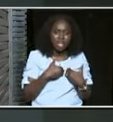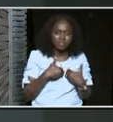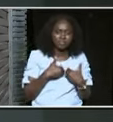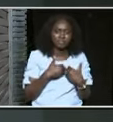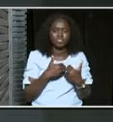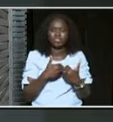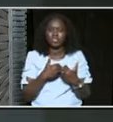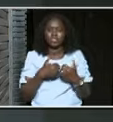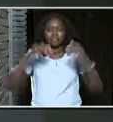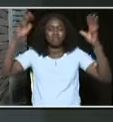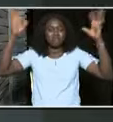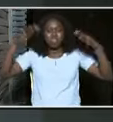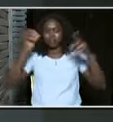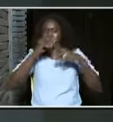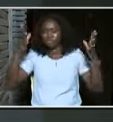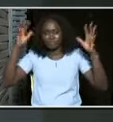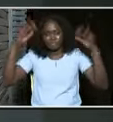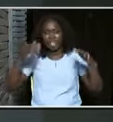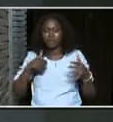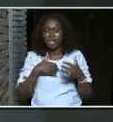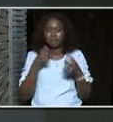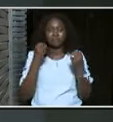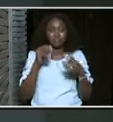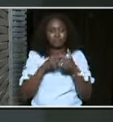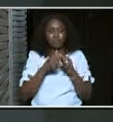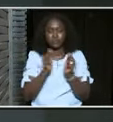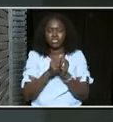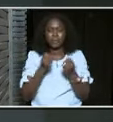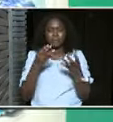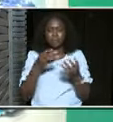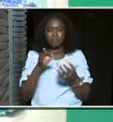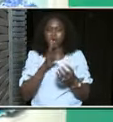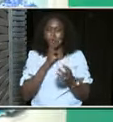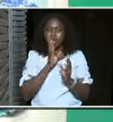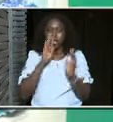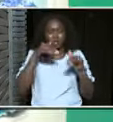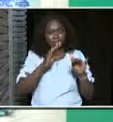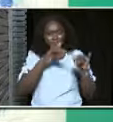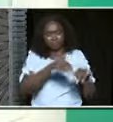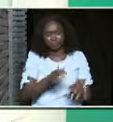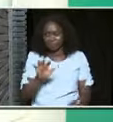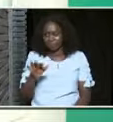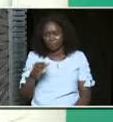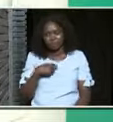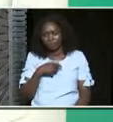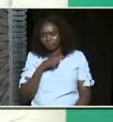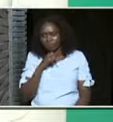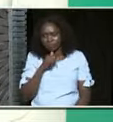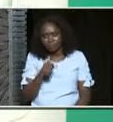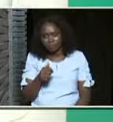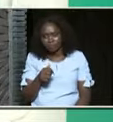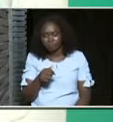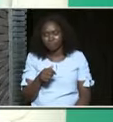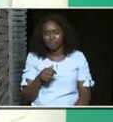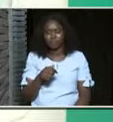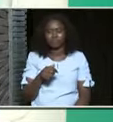have a lot of issues in many of our rivers. Don't forget. I am not trying to be rude, sir. But I promise you, if I don't hurry you up, you